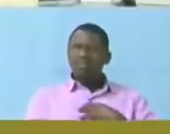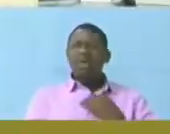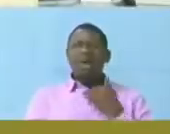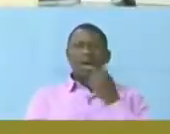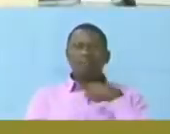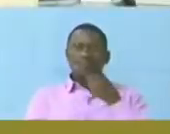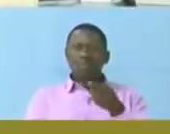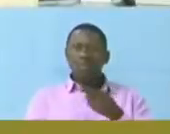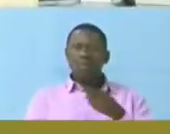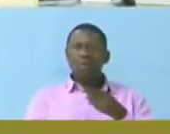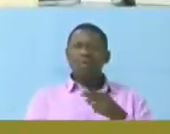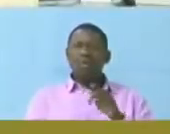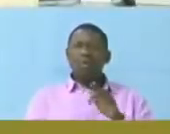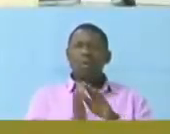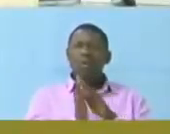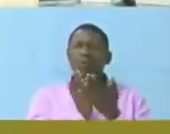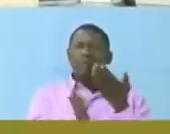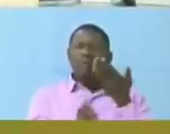the Bara diary?